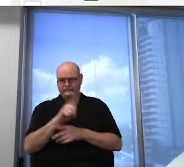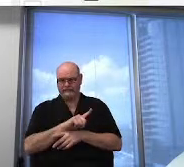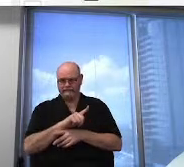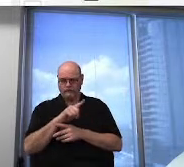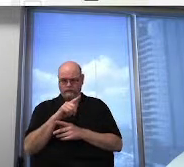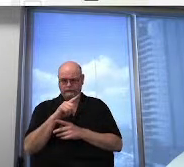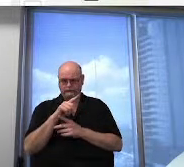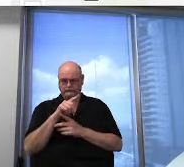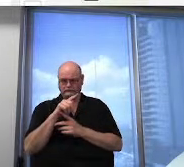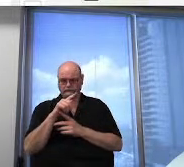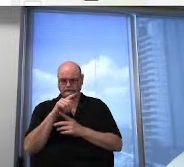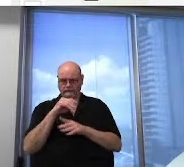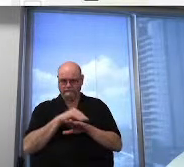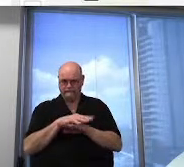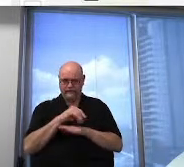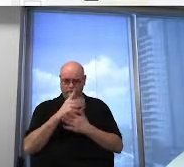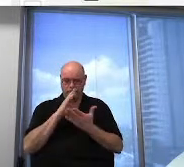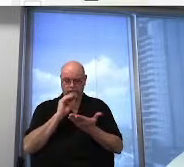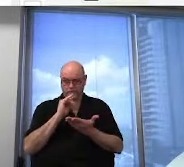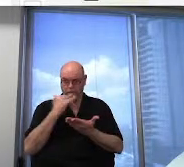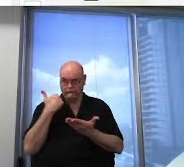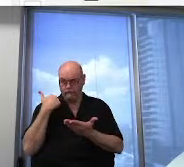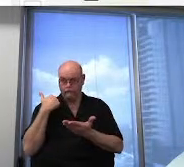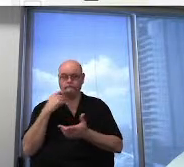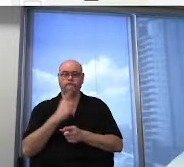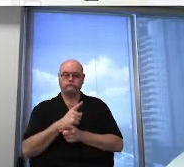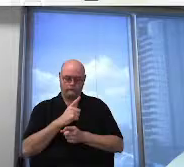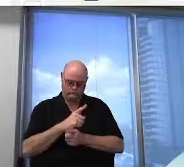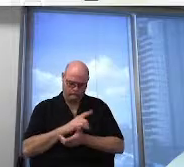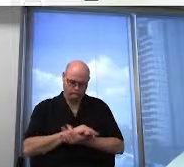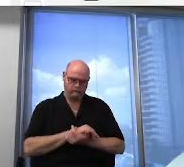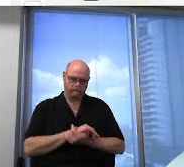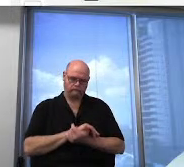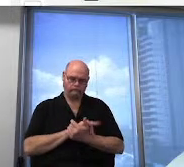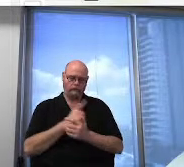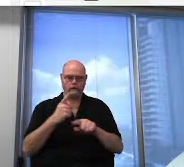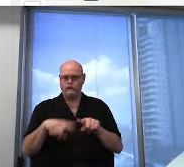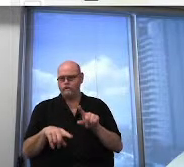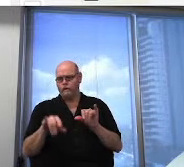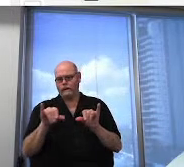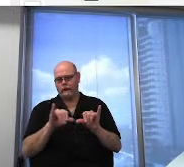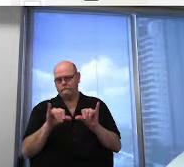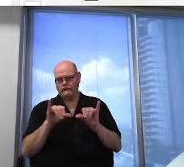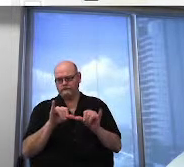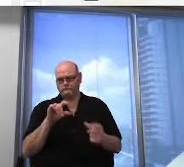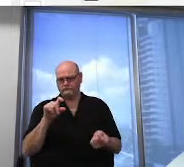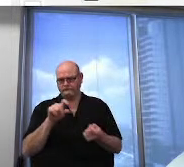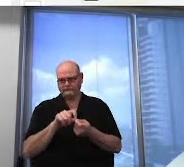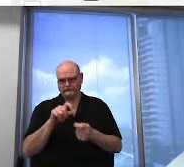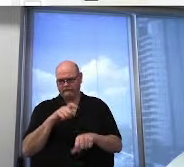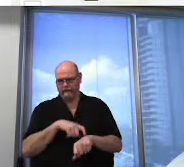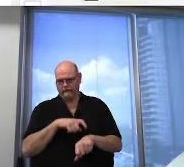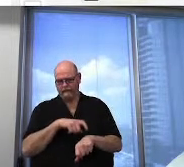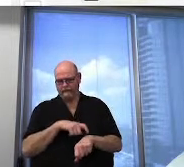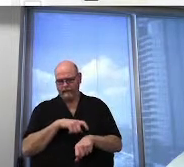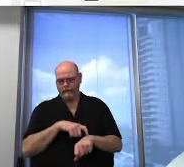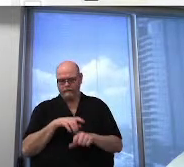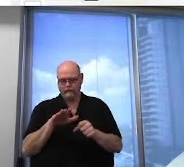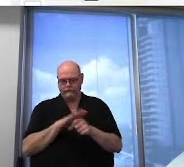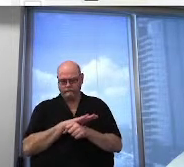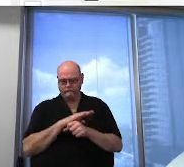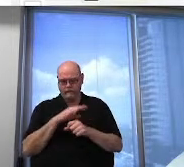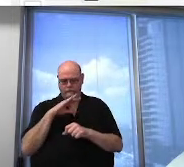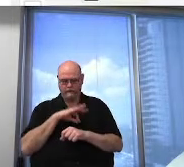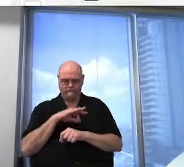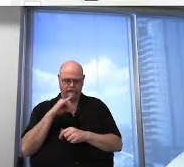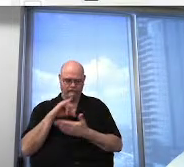levering effect that you and I saw, that you spoke about before. Is that correct? Yes, that is correct. That one cannot measure at a specific point in time the